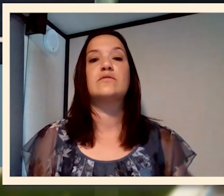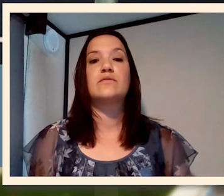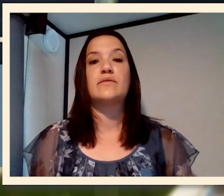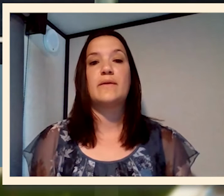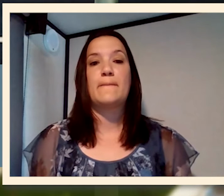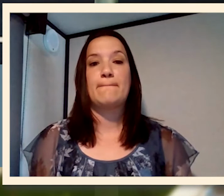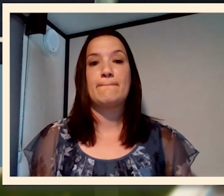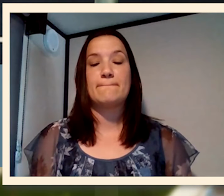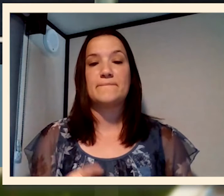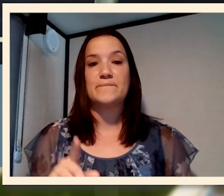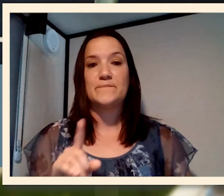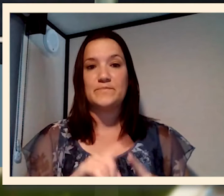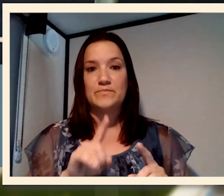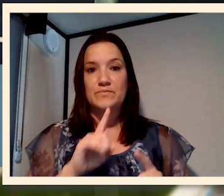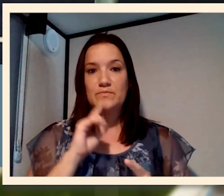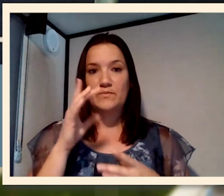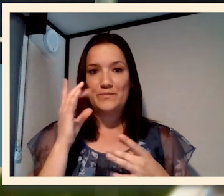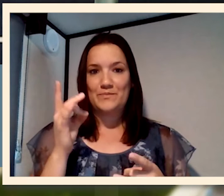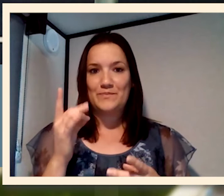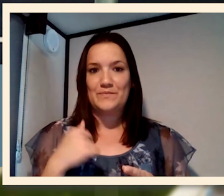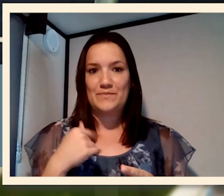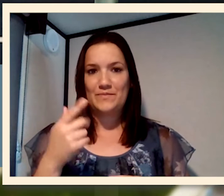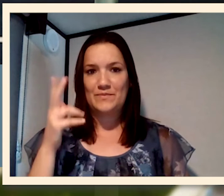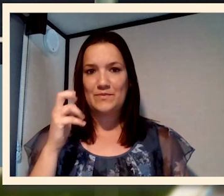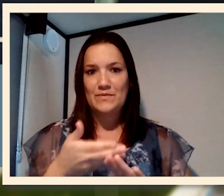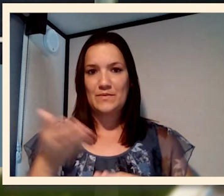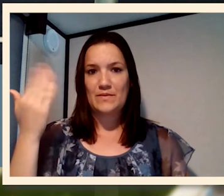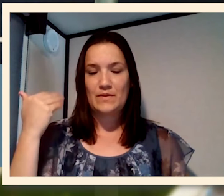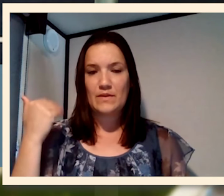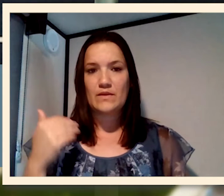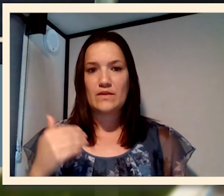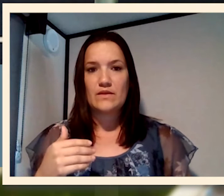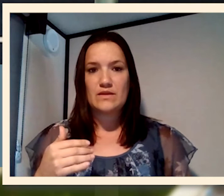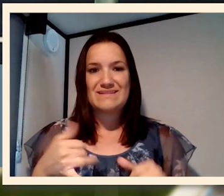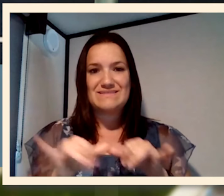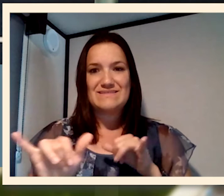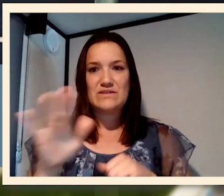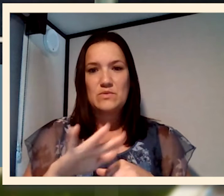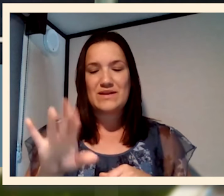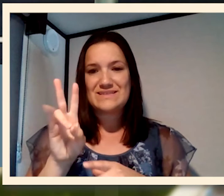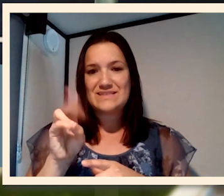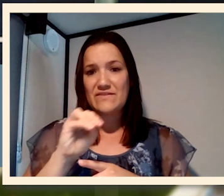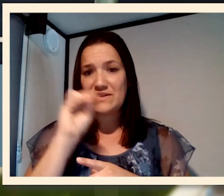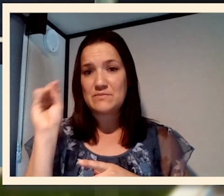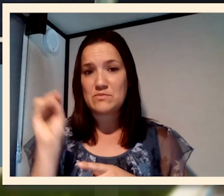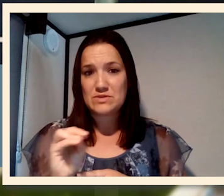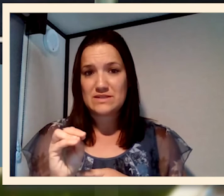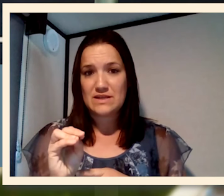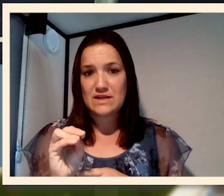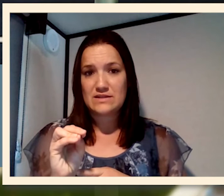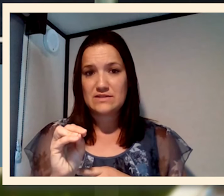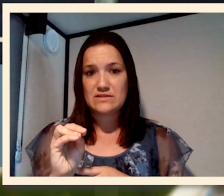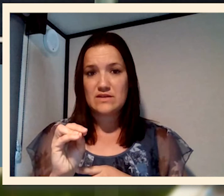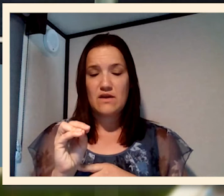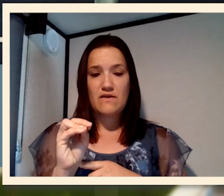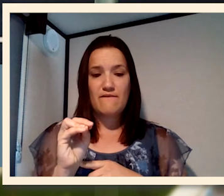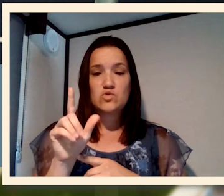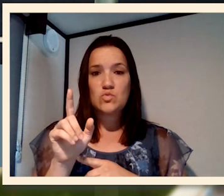house. But interestingly, and I think we've shared this in the past, is that still